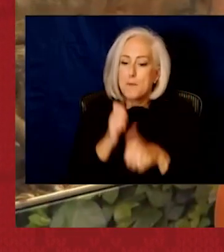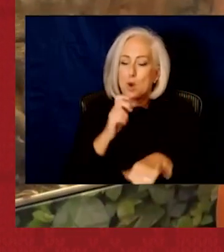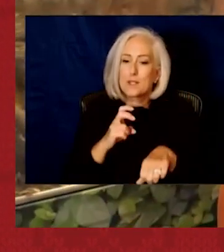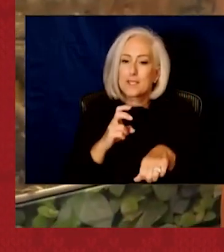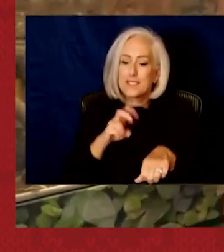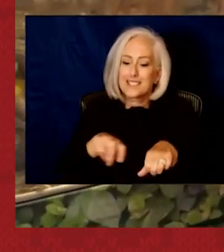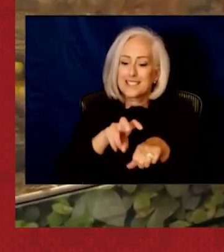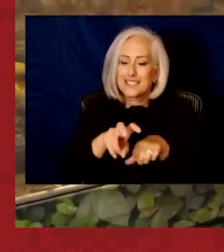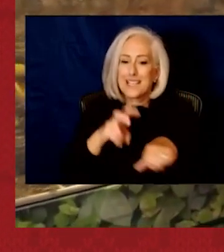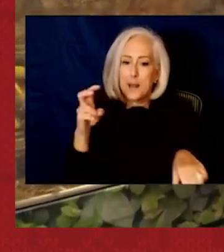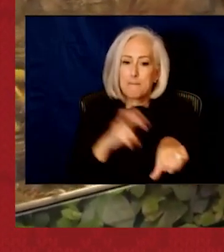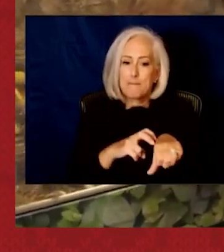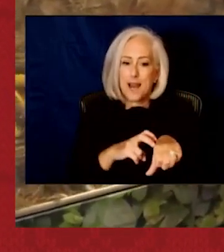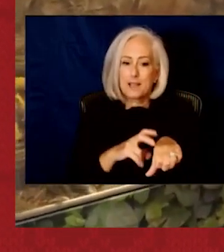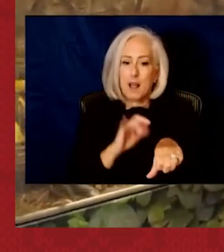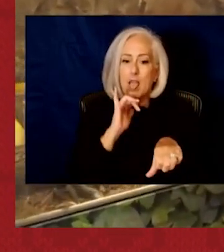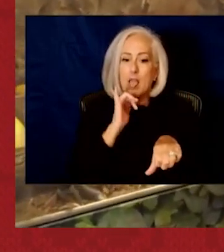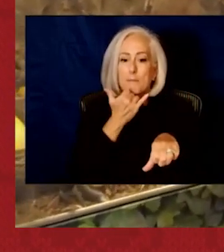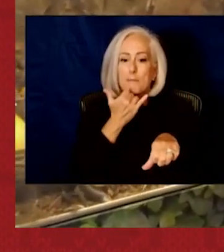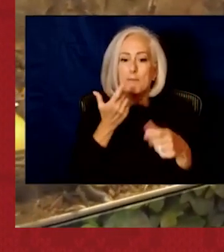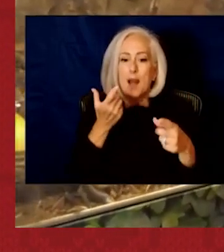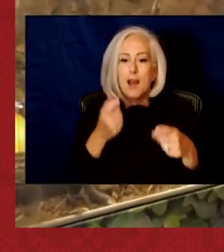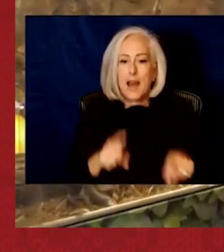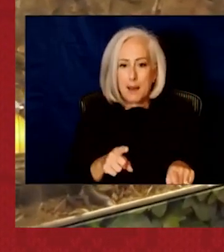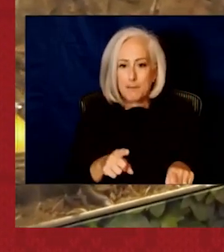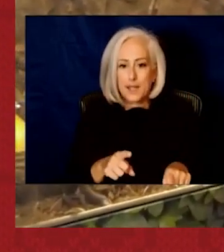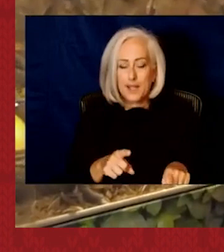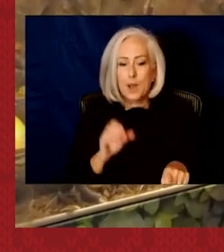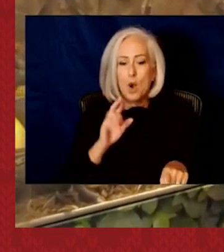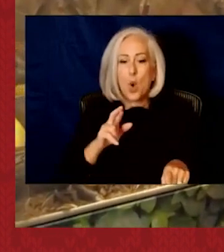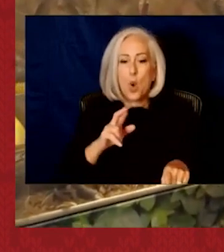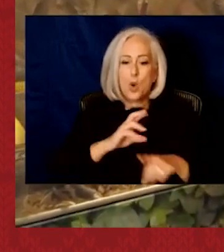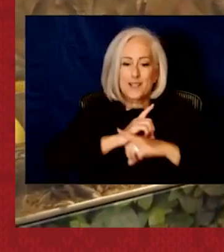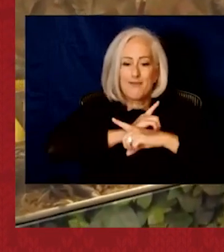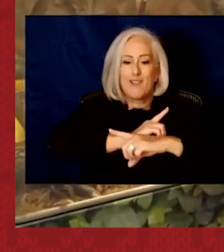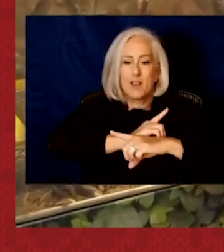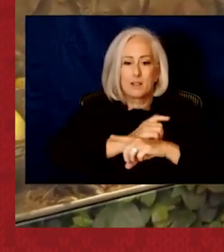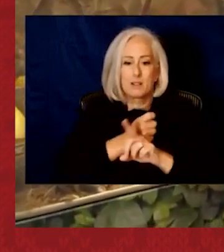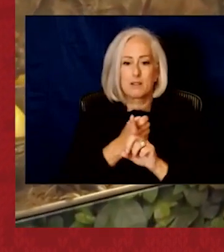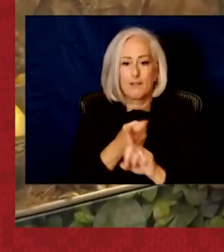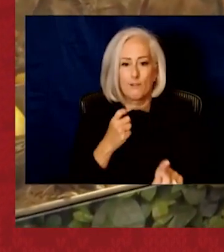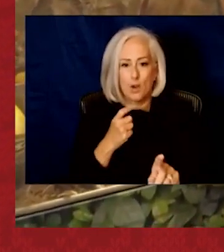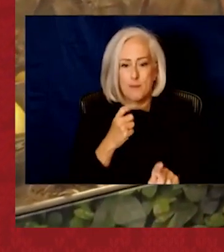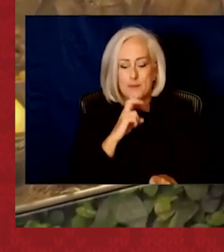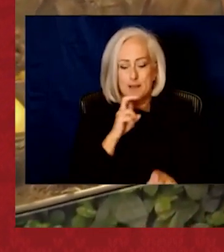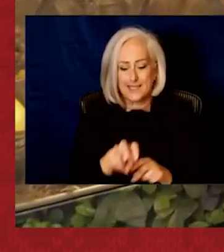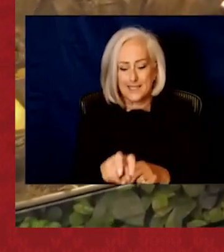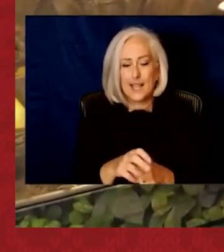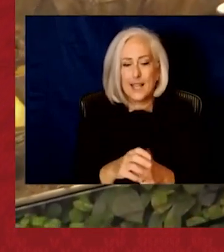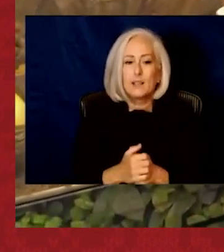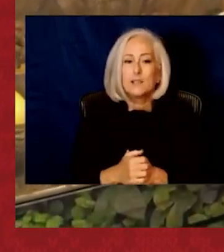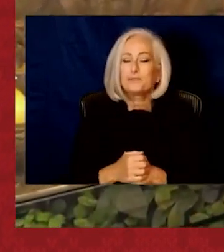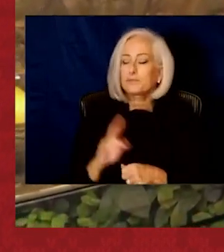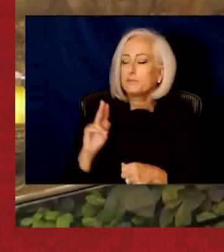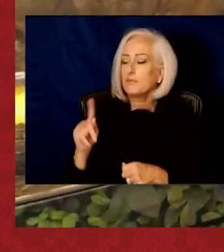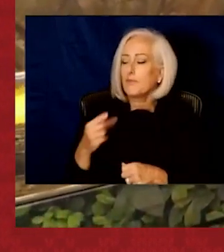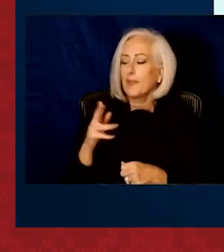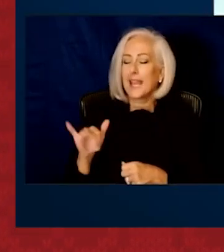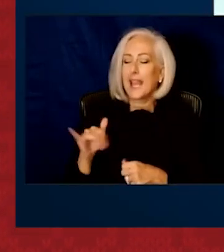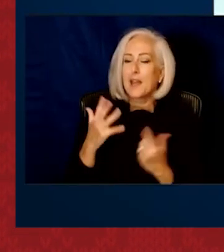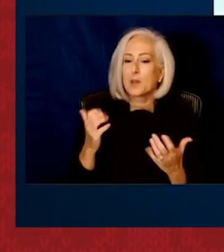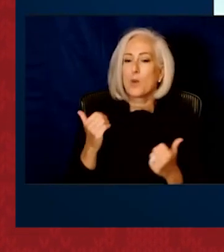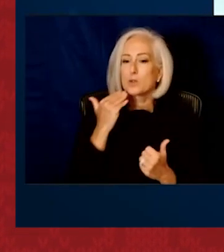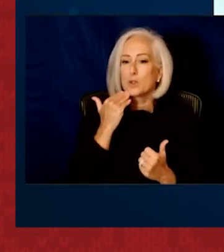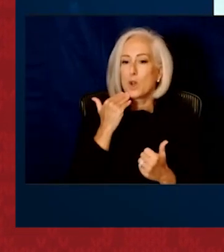just by happenstance or defense mechanism by the snakes. Kathy wants to know, what's a typical lifespan of